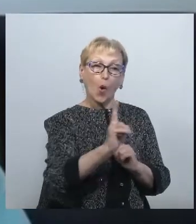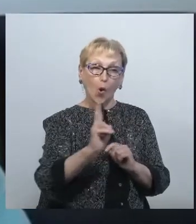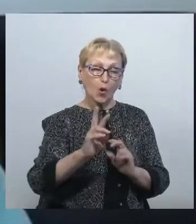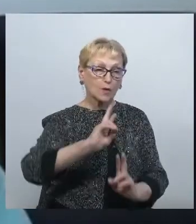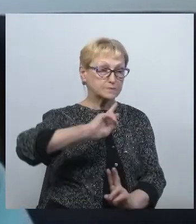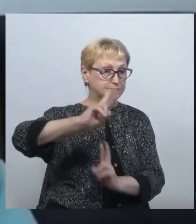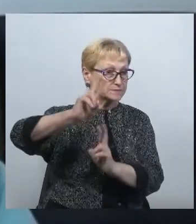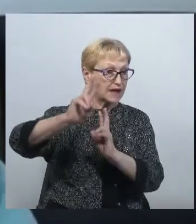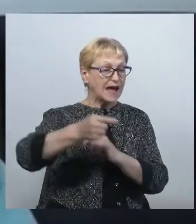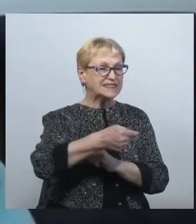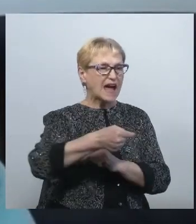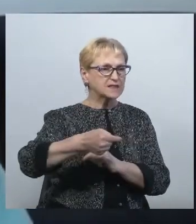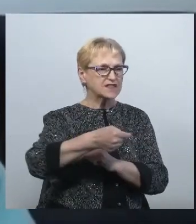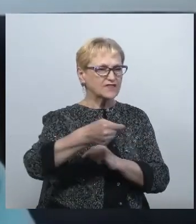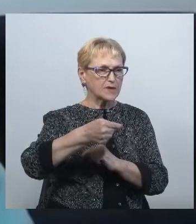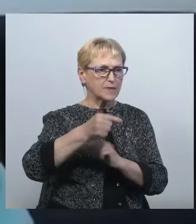we